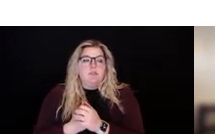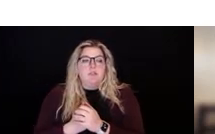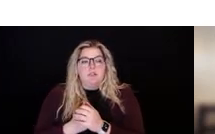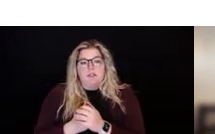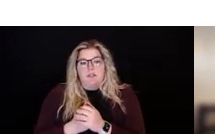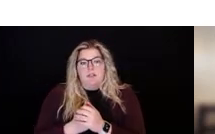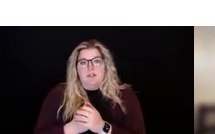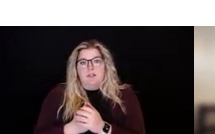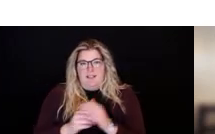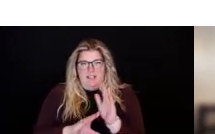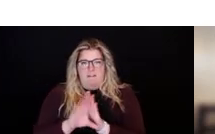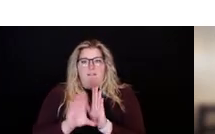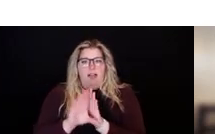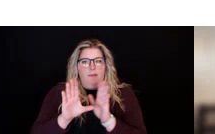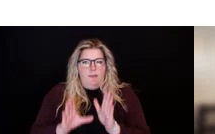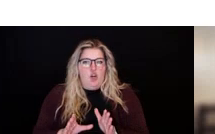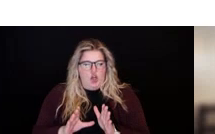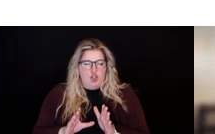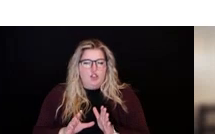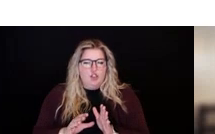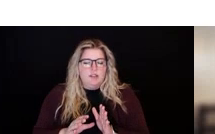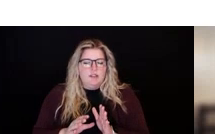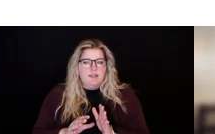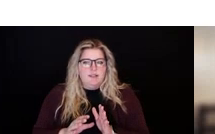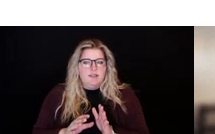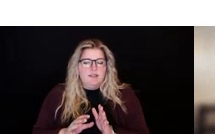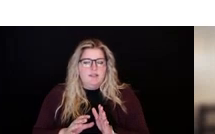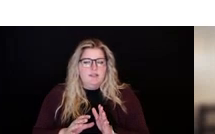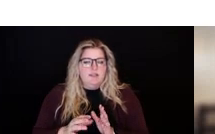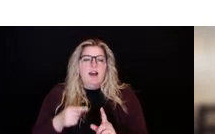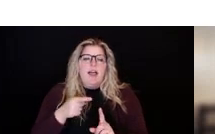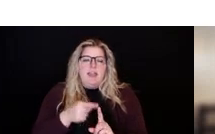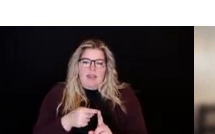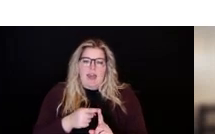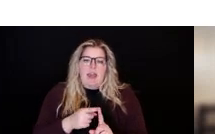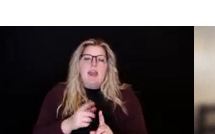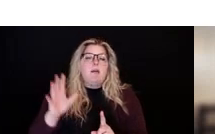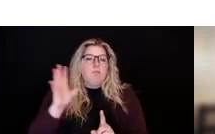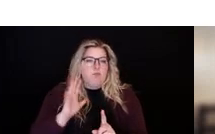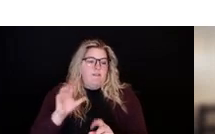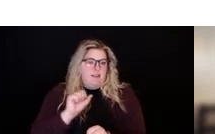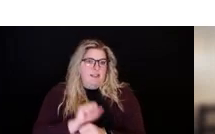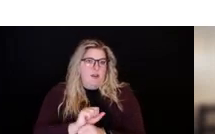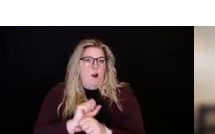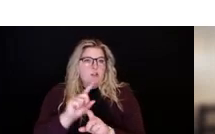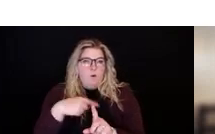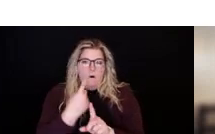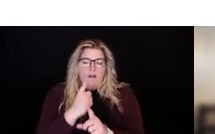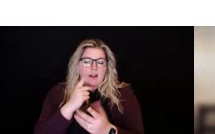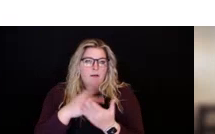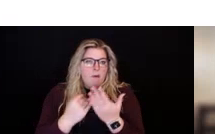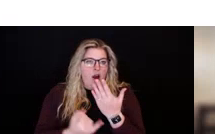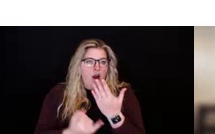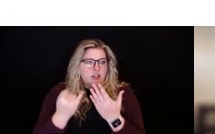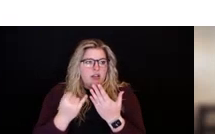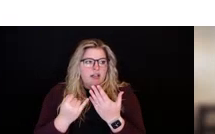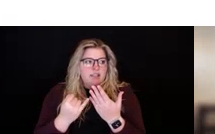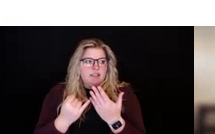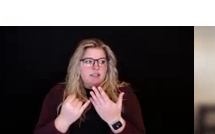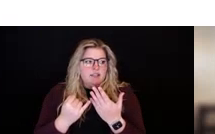that were working on this project, like I mentioned before, had previously only worked on projects where there was very,